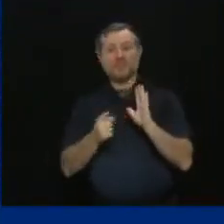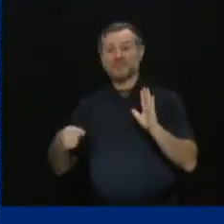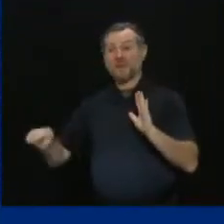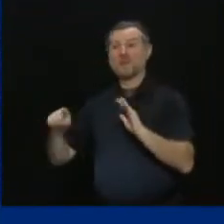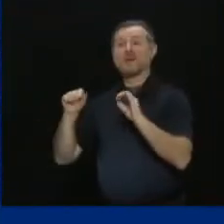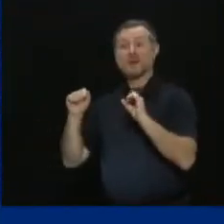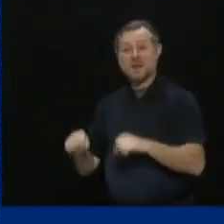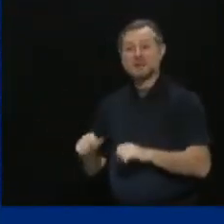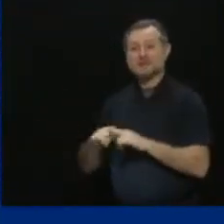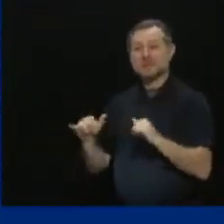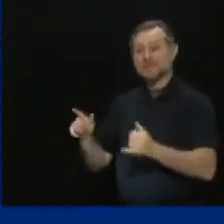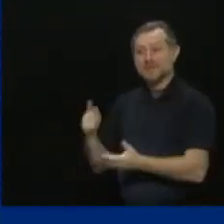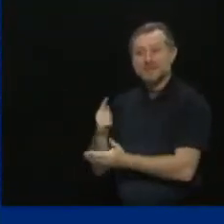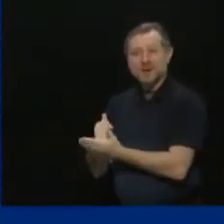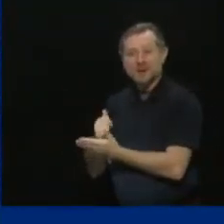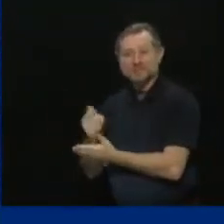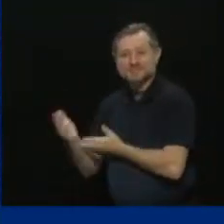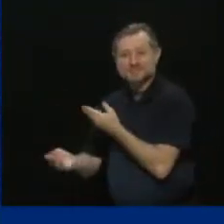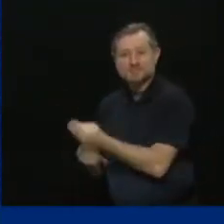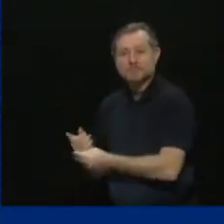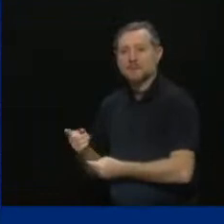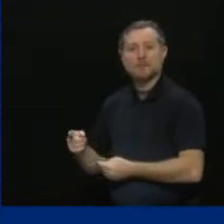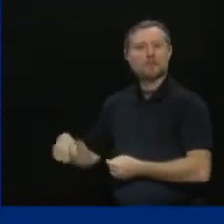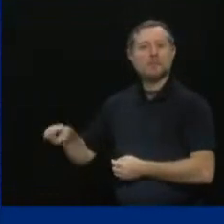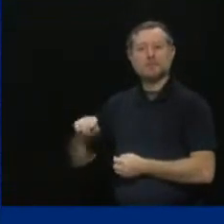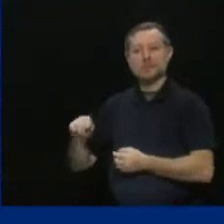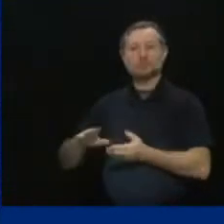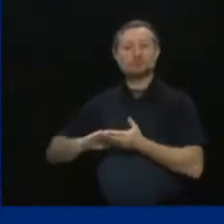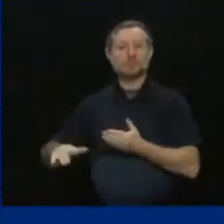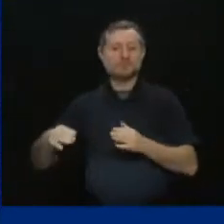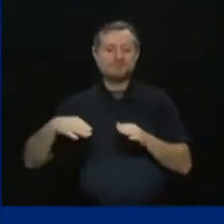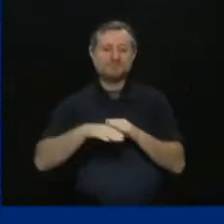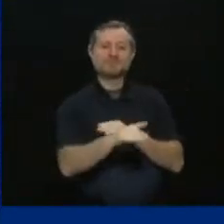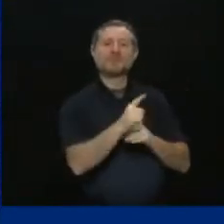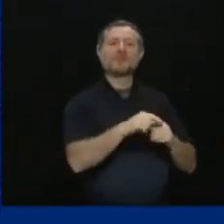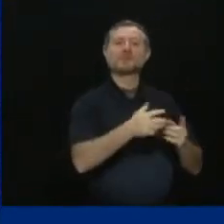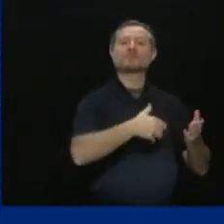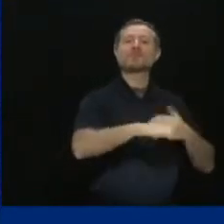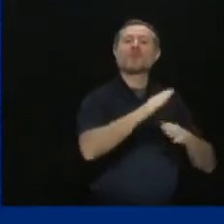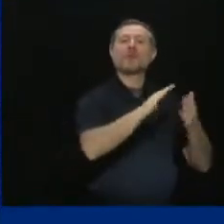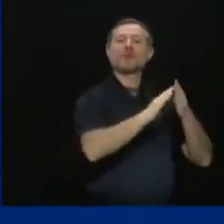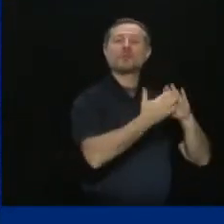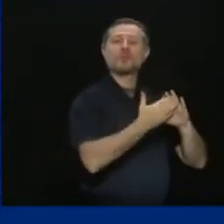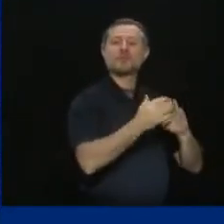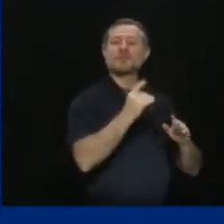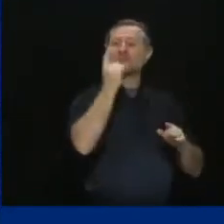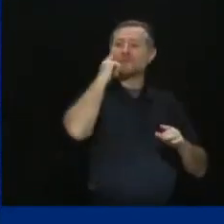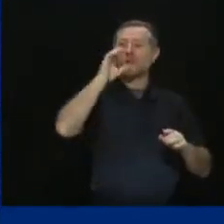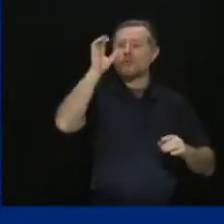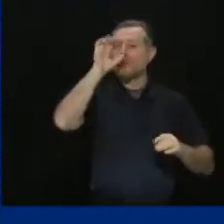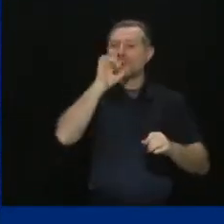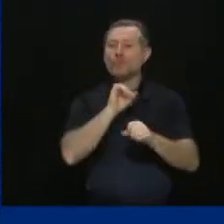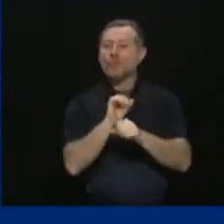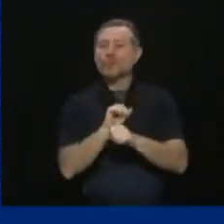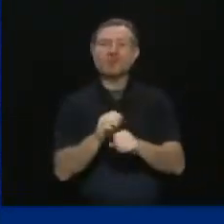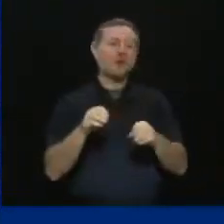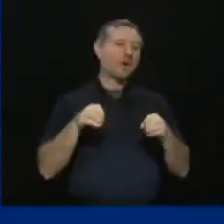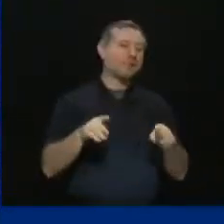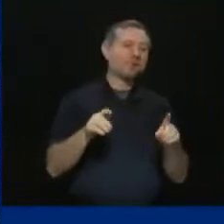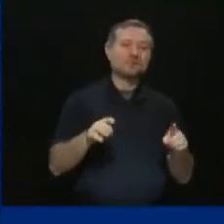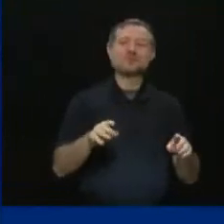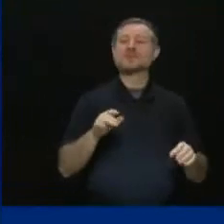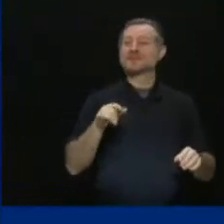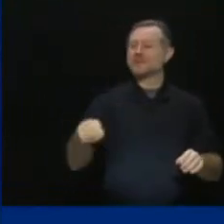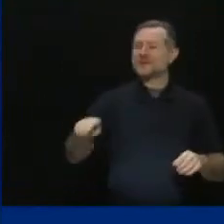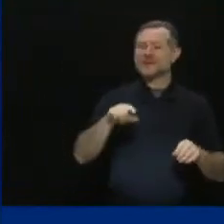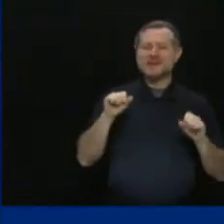plan, so when they come back out, they can start talking about a job, an opportunity, and they can come out even more